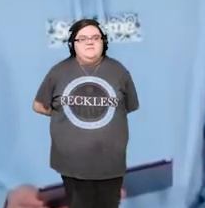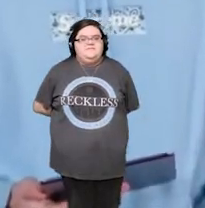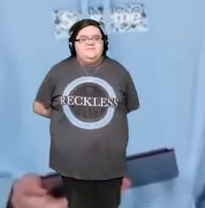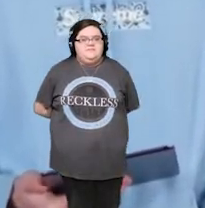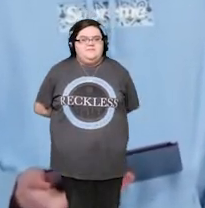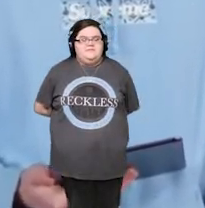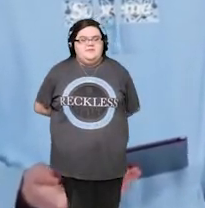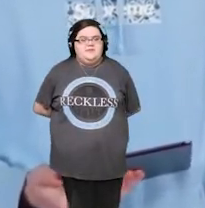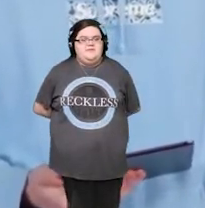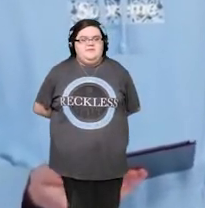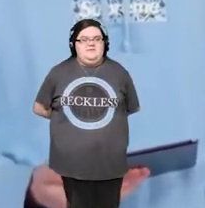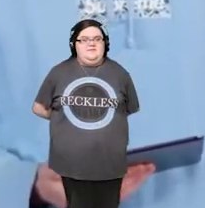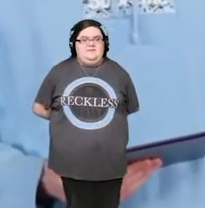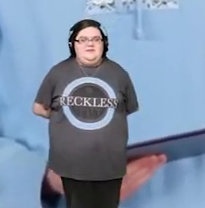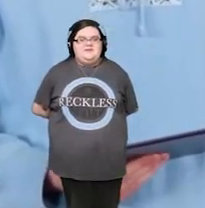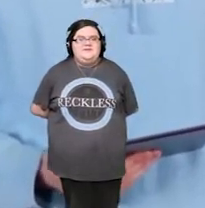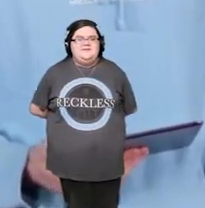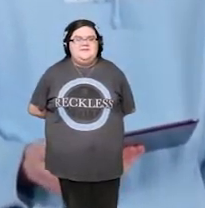that's shit. I want to beat up Powerpuff Girl then.